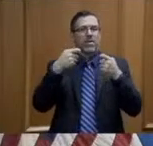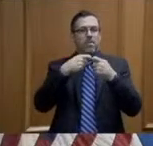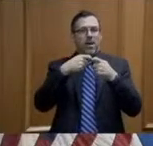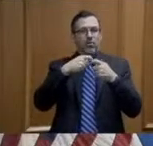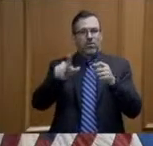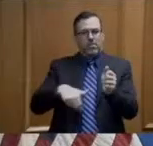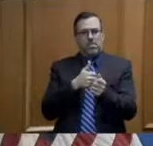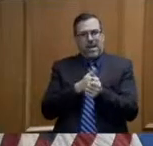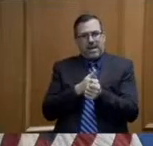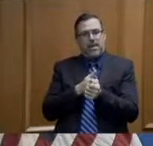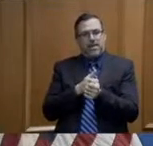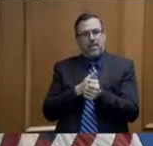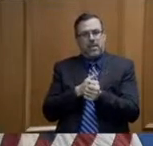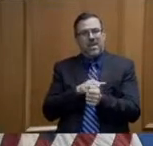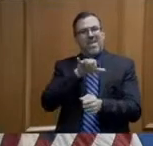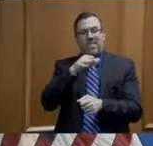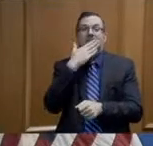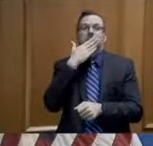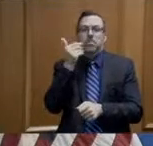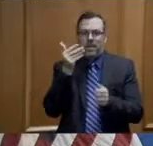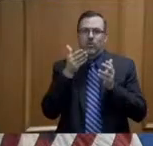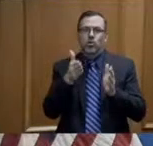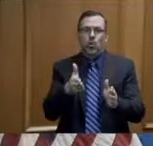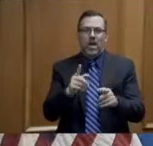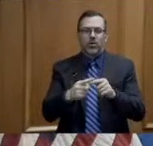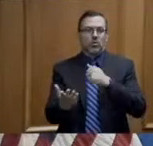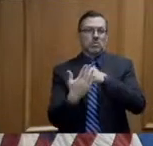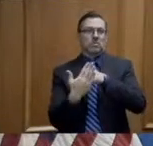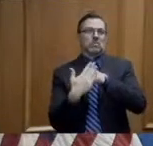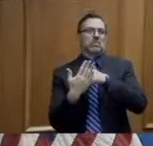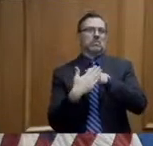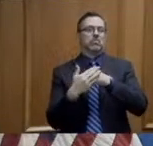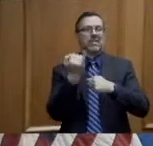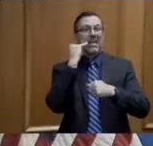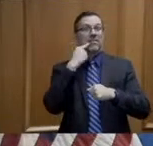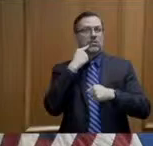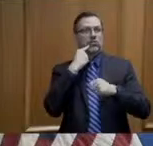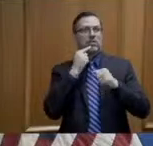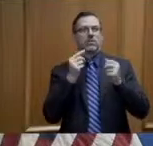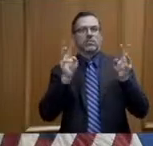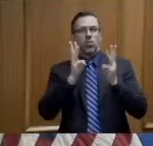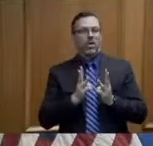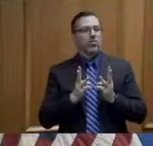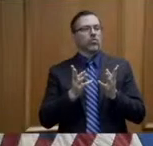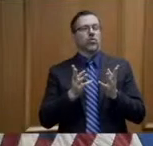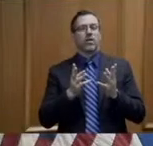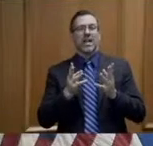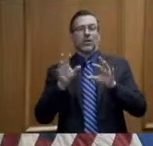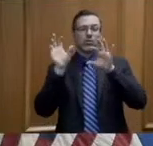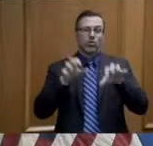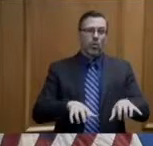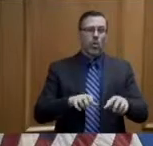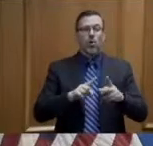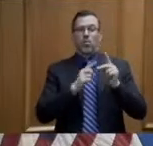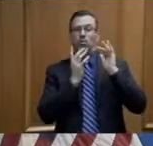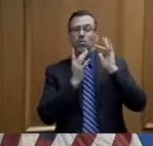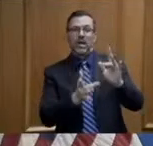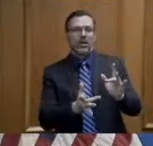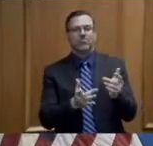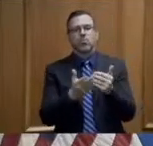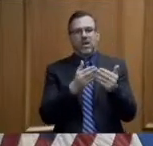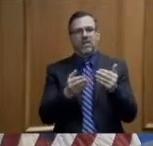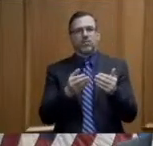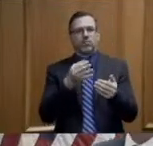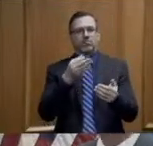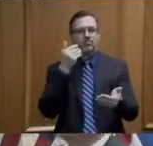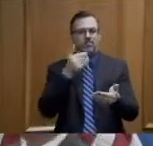can get a timely warning when severe weather, whether that's a tornado or just a strong thunderstorm, is headed your way.